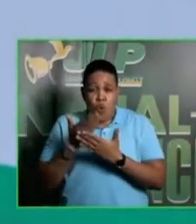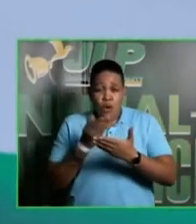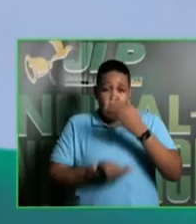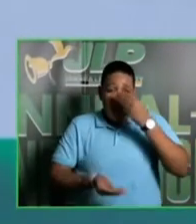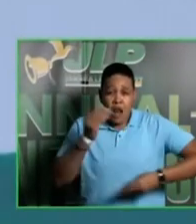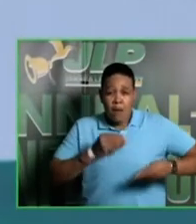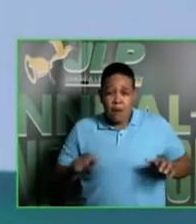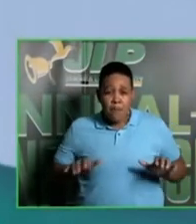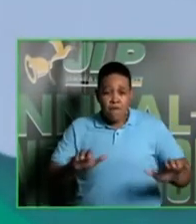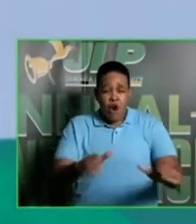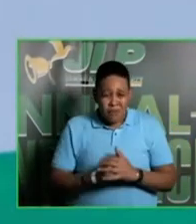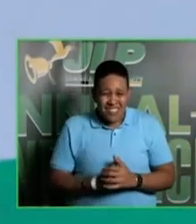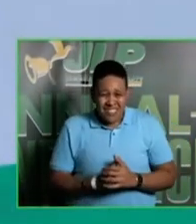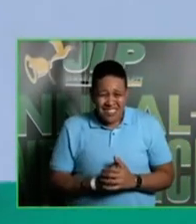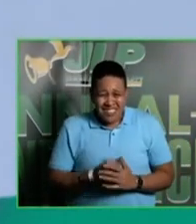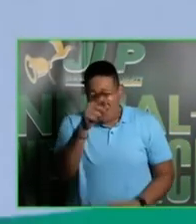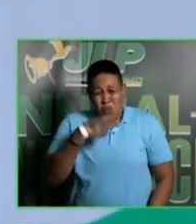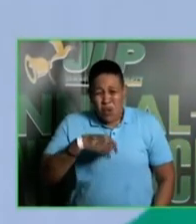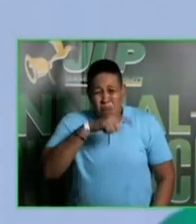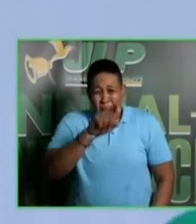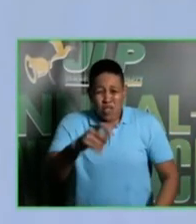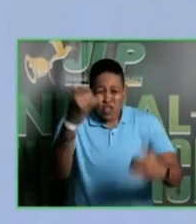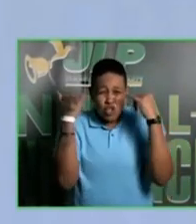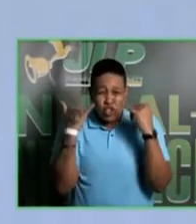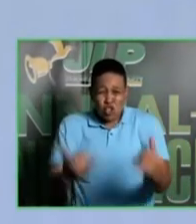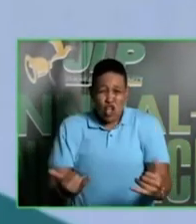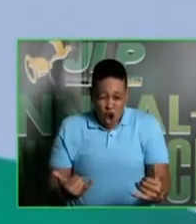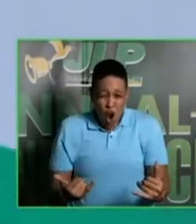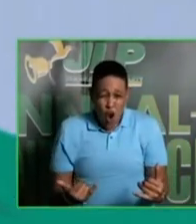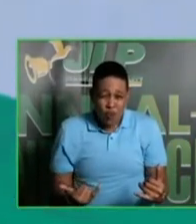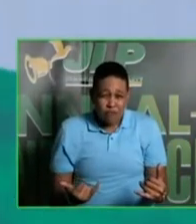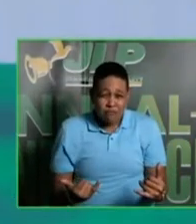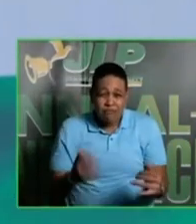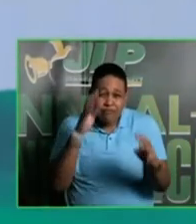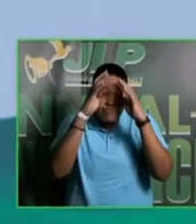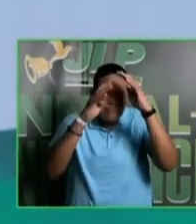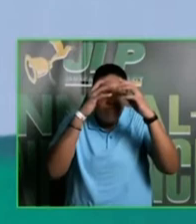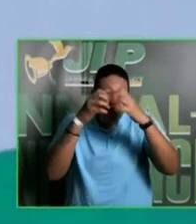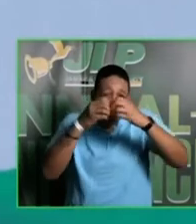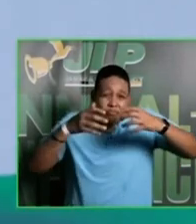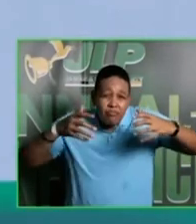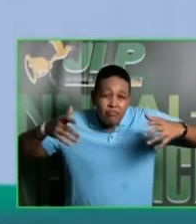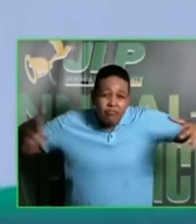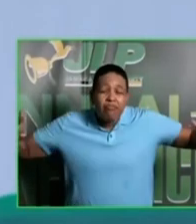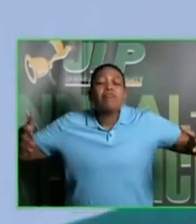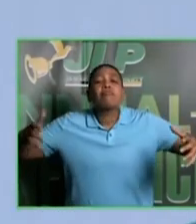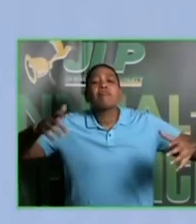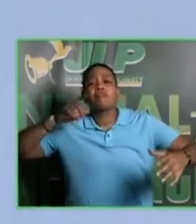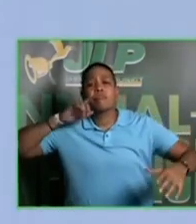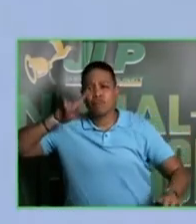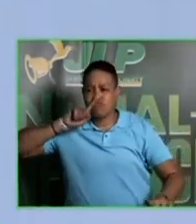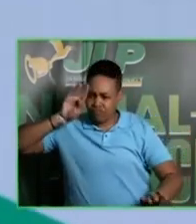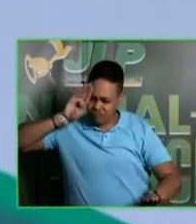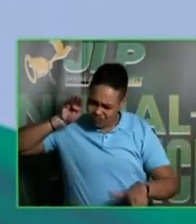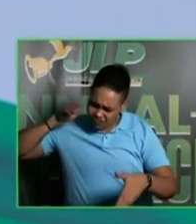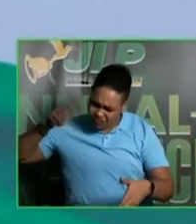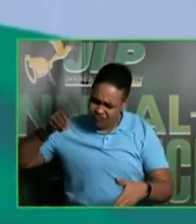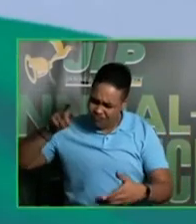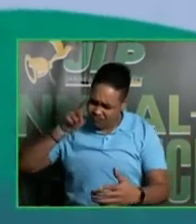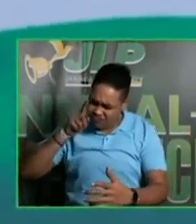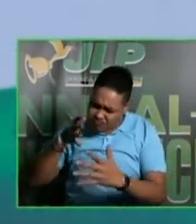performance, we must now create a laser focus